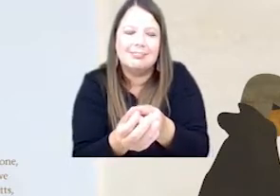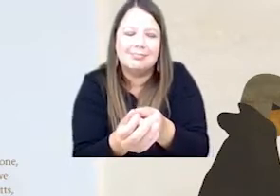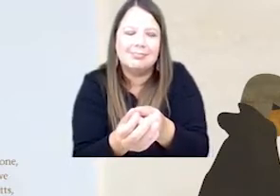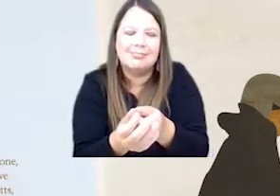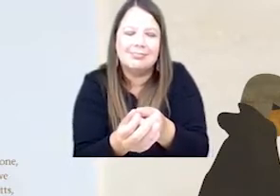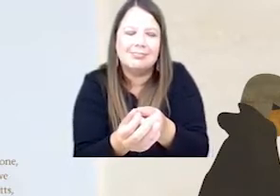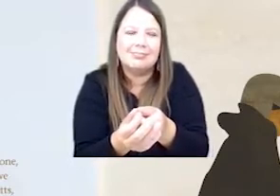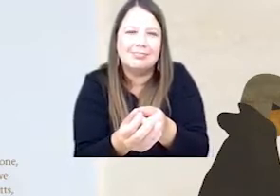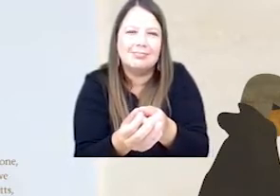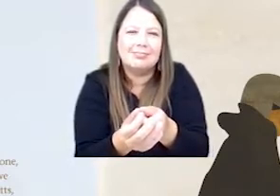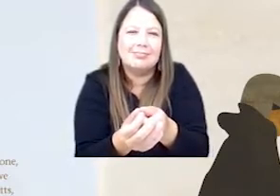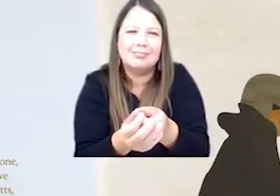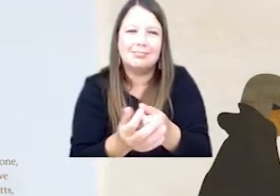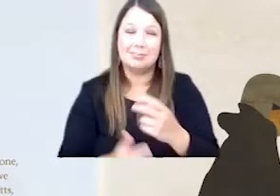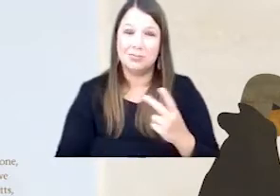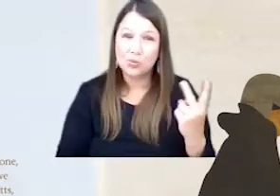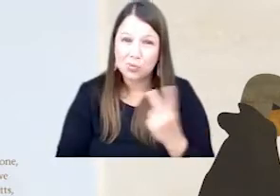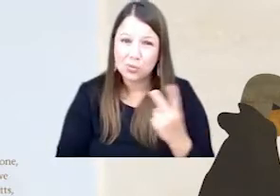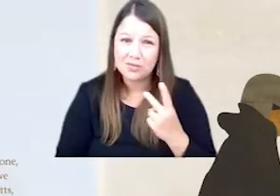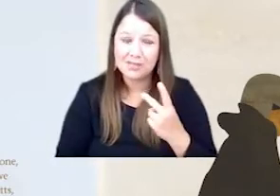be with each other.